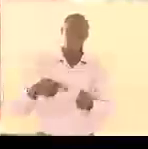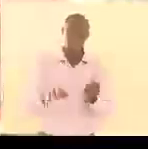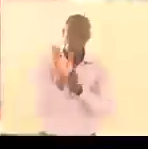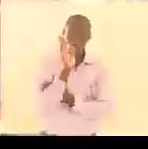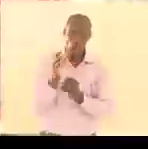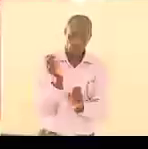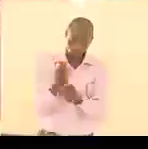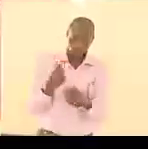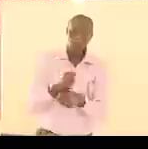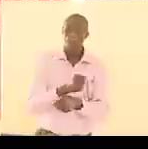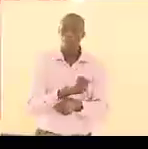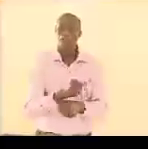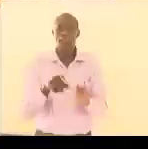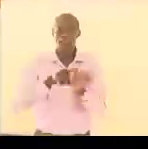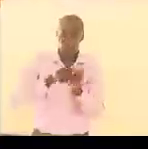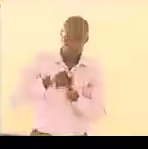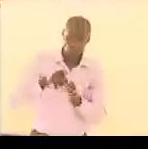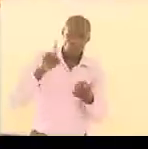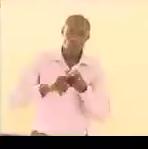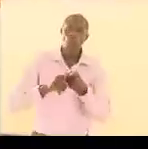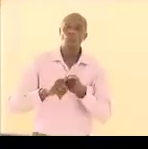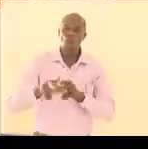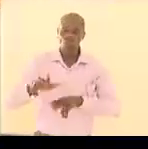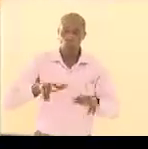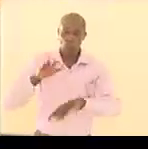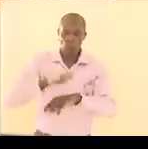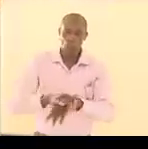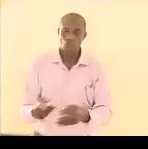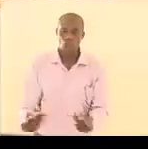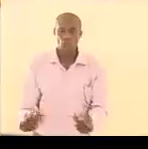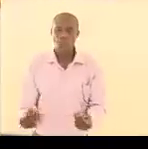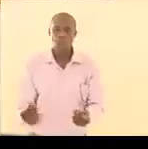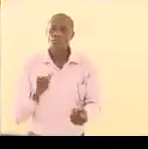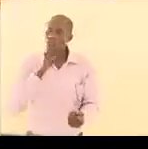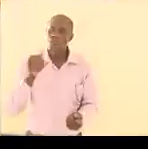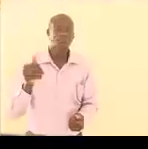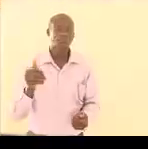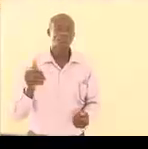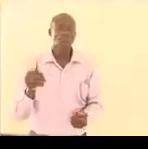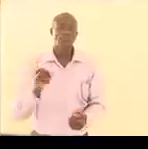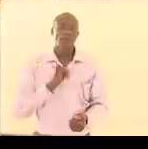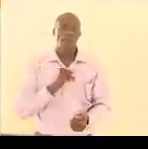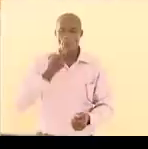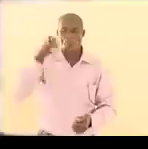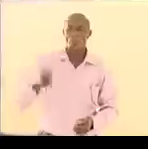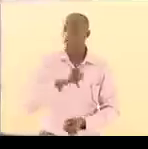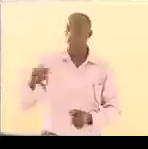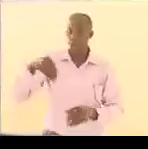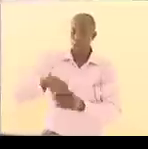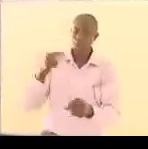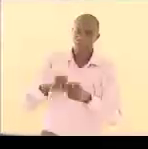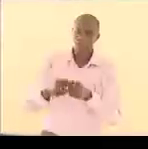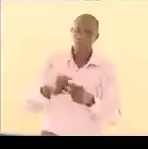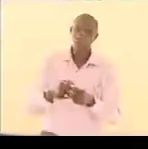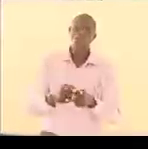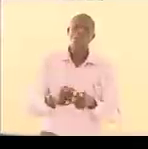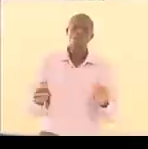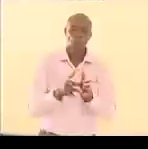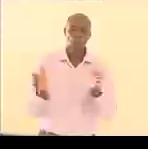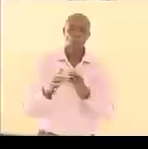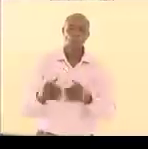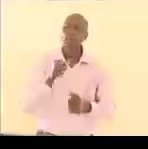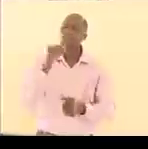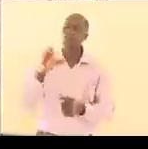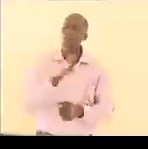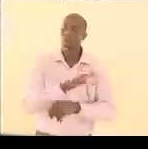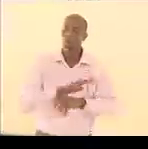God created cockroaches, he created cockroaches to be crawling on the ground and to do nothing but be cockroach. I order you in the name of Jesus to be nothing